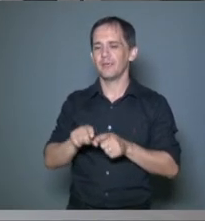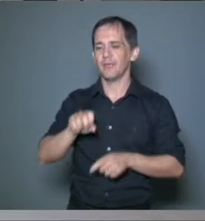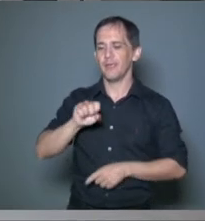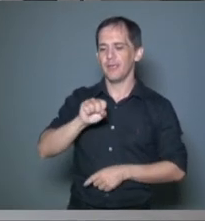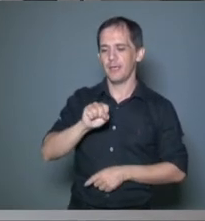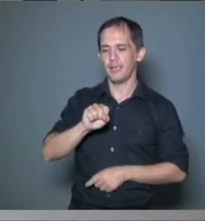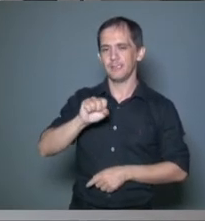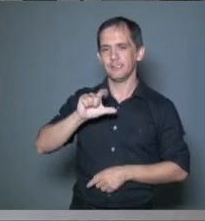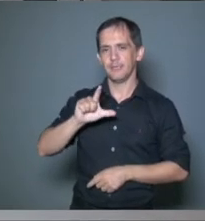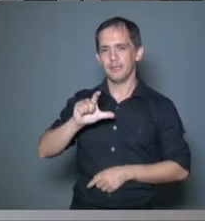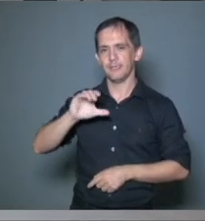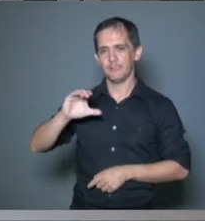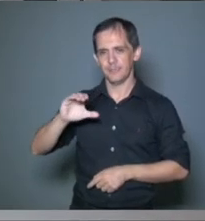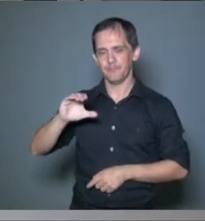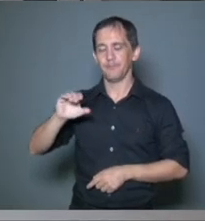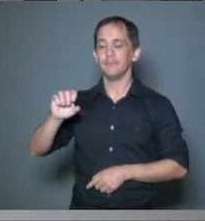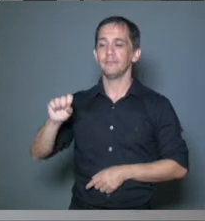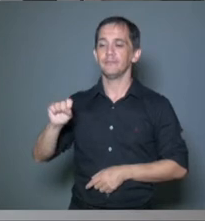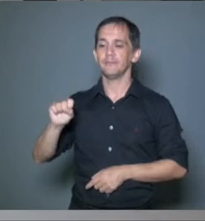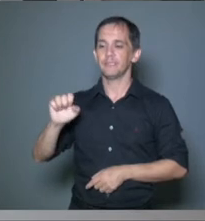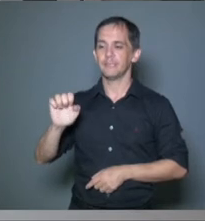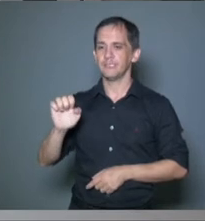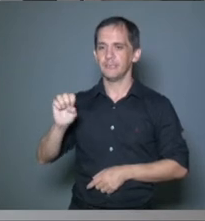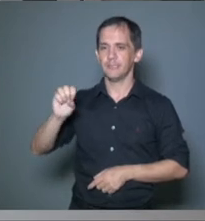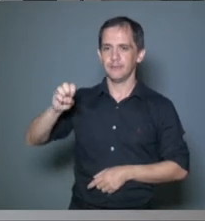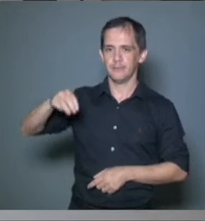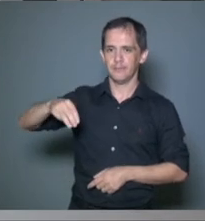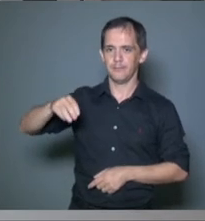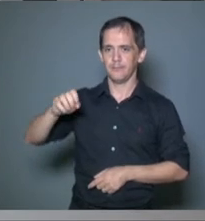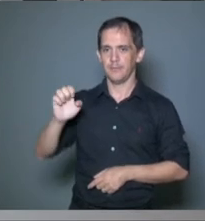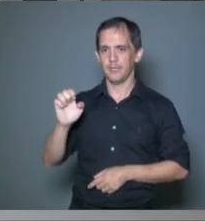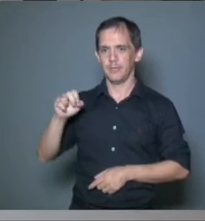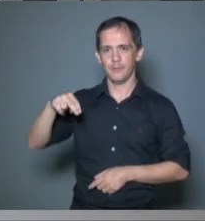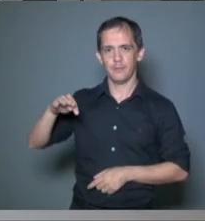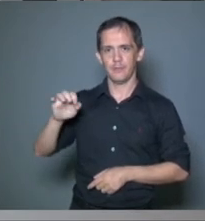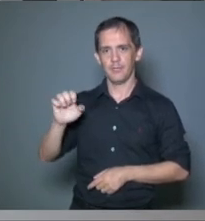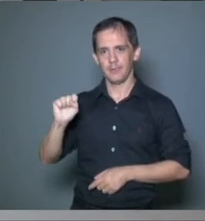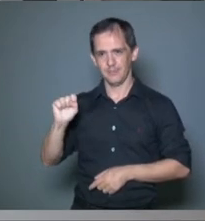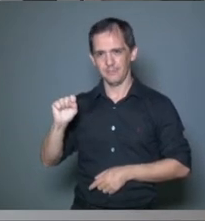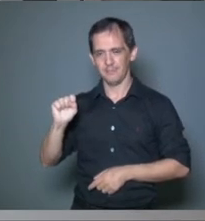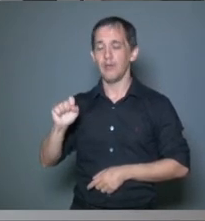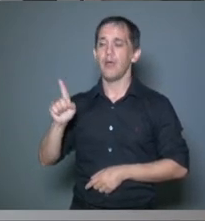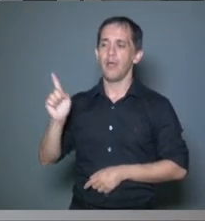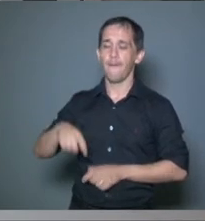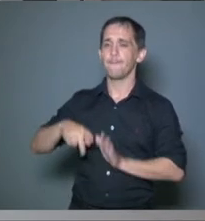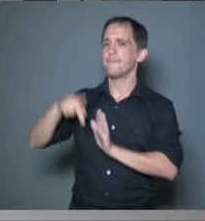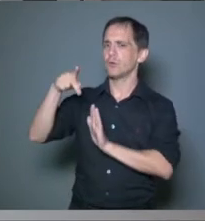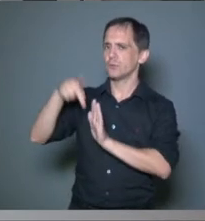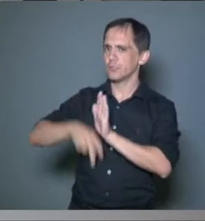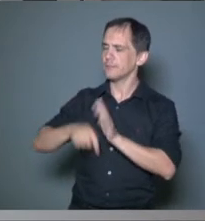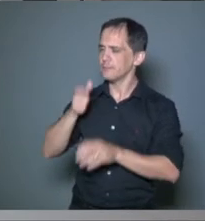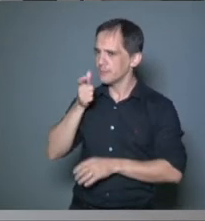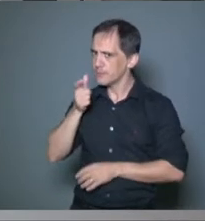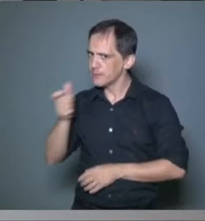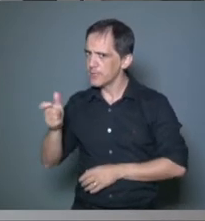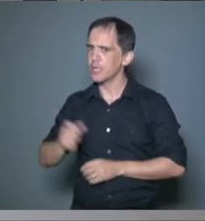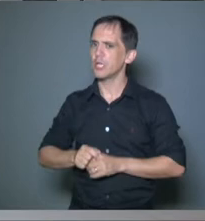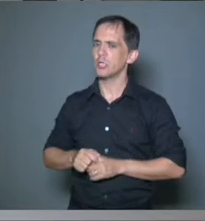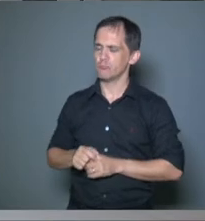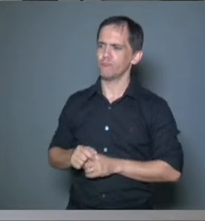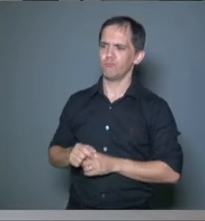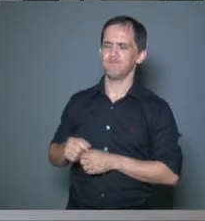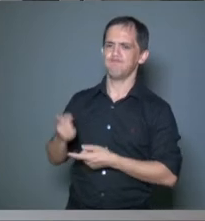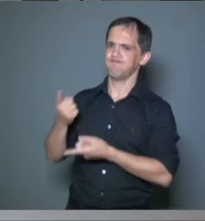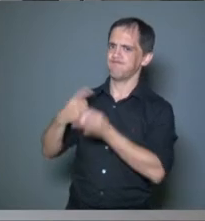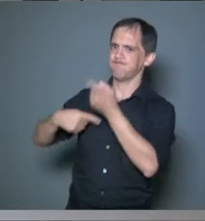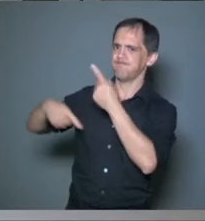also SLC Seeds, because that's a project proving to be very interesting with a